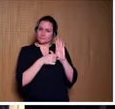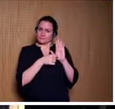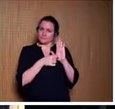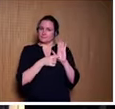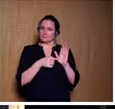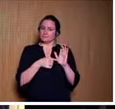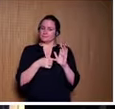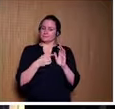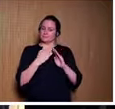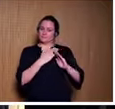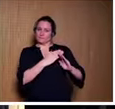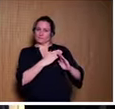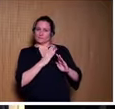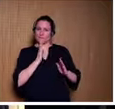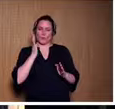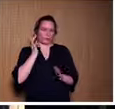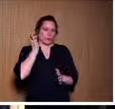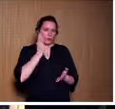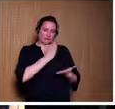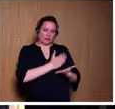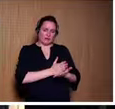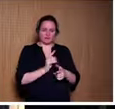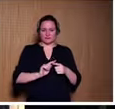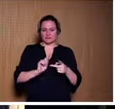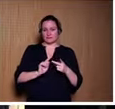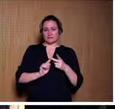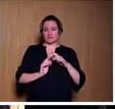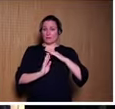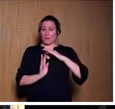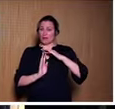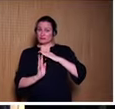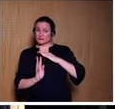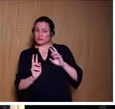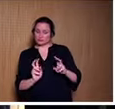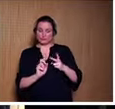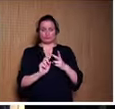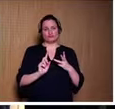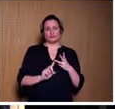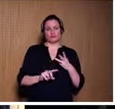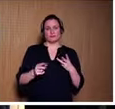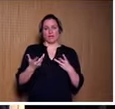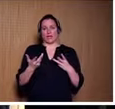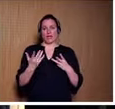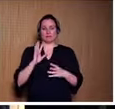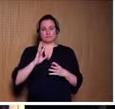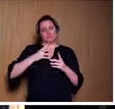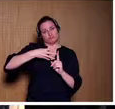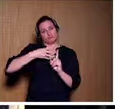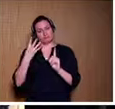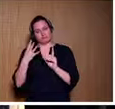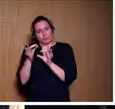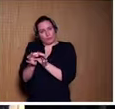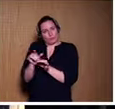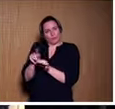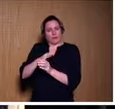related to women's rights, sexual minorities, migrant issues as well. And people were a bit upset that